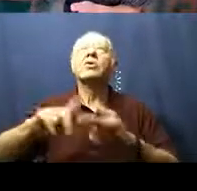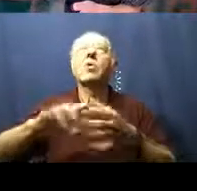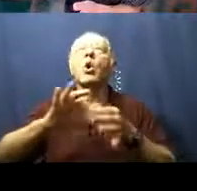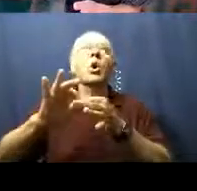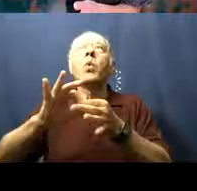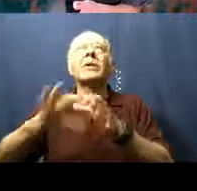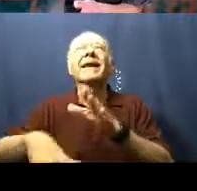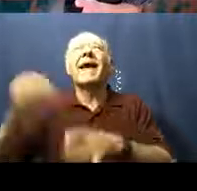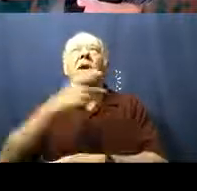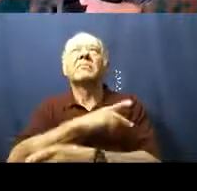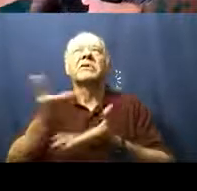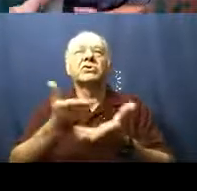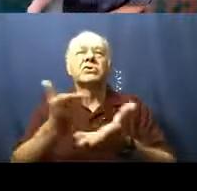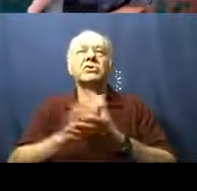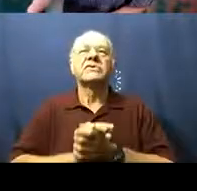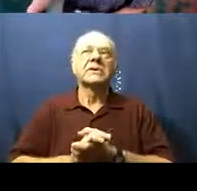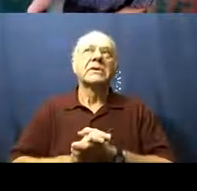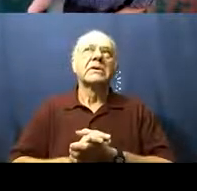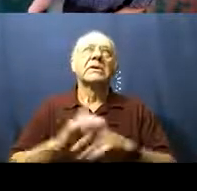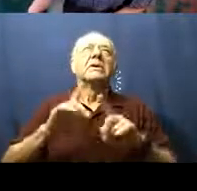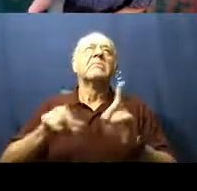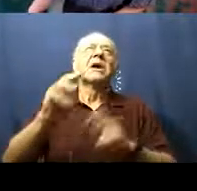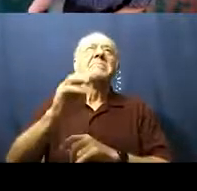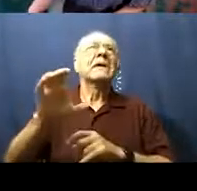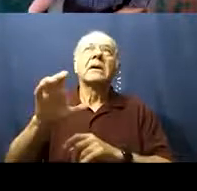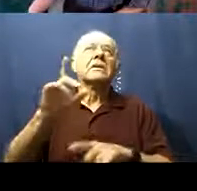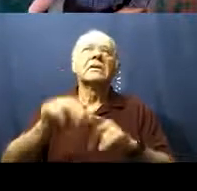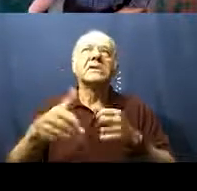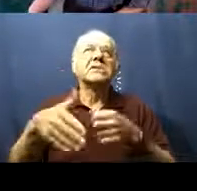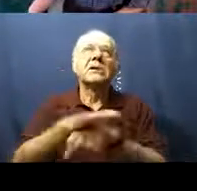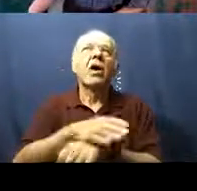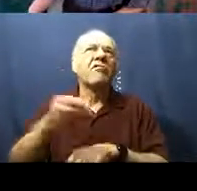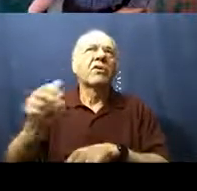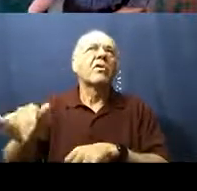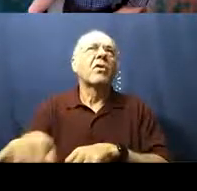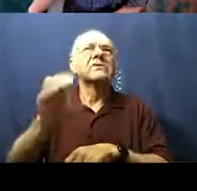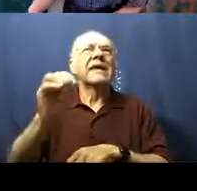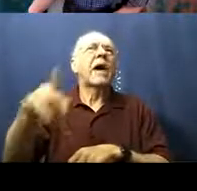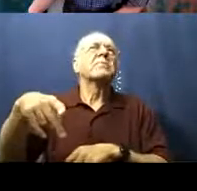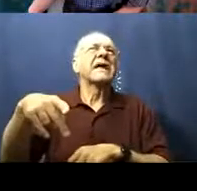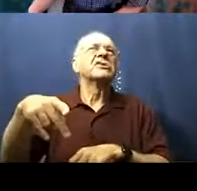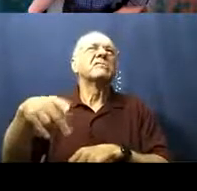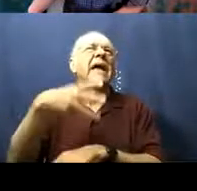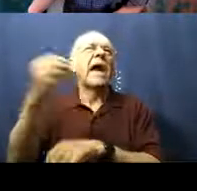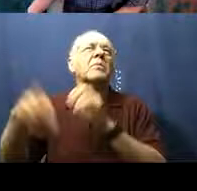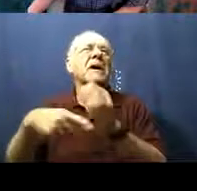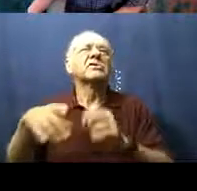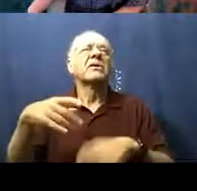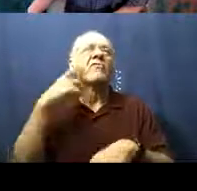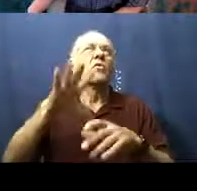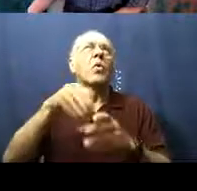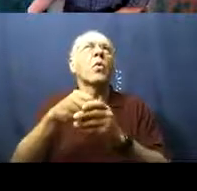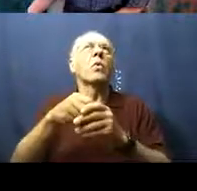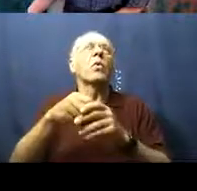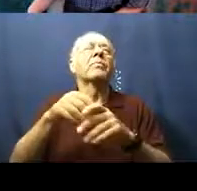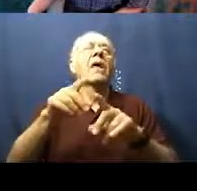outpatient services. But managed care doesn't cover those outpatient services yet for our whole population. So what